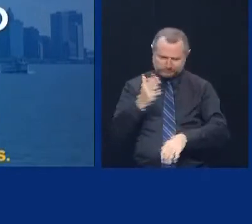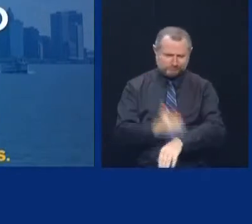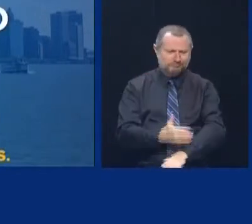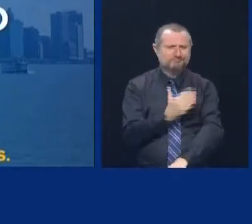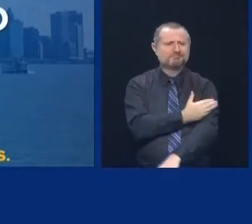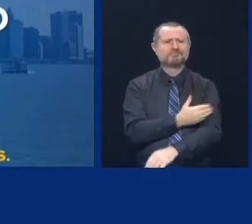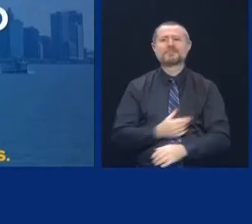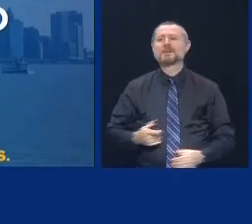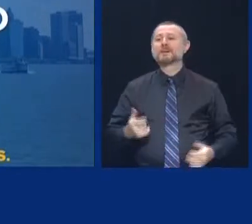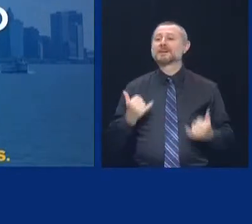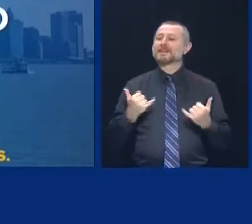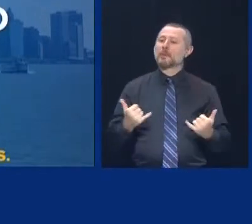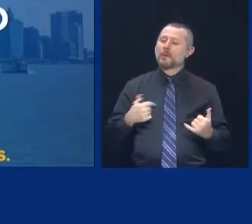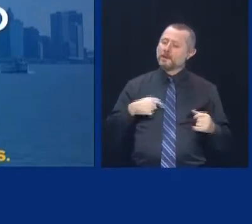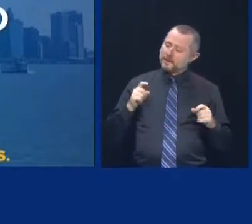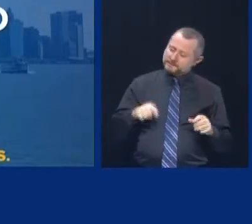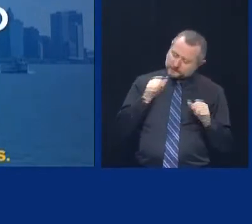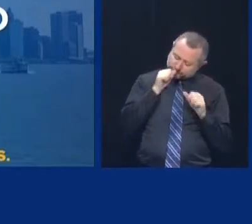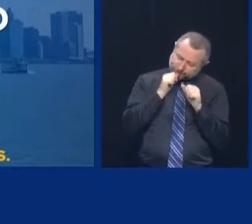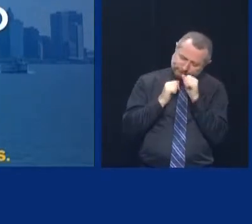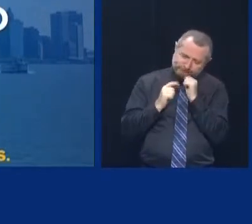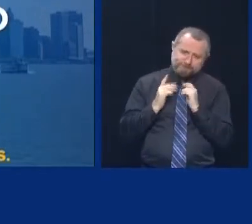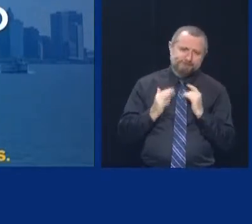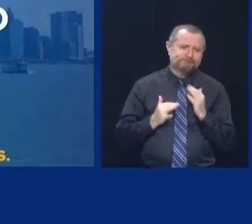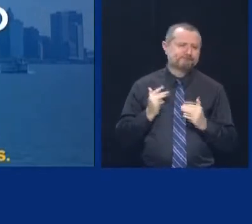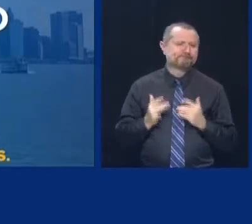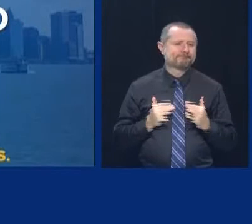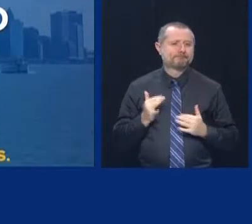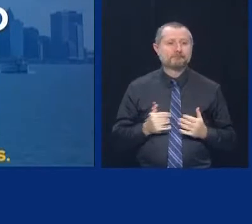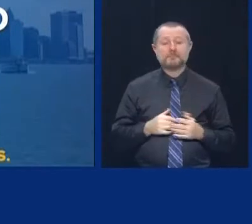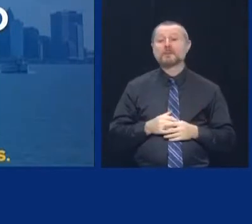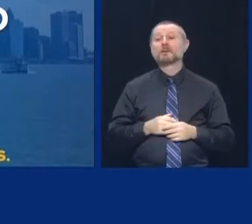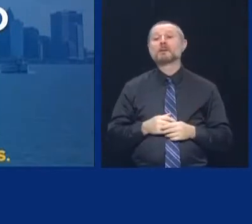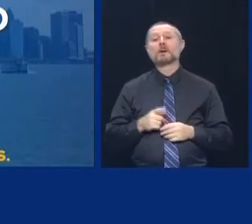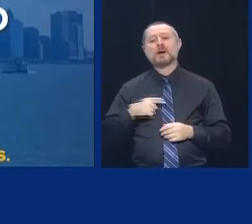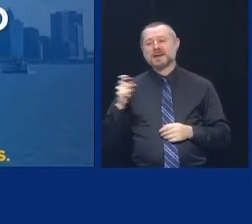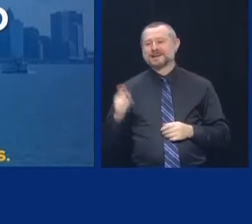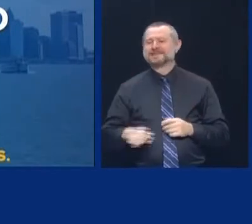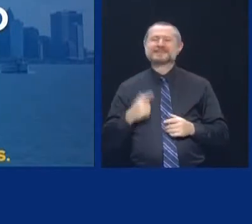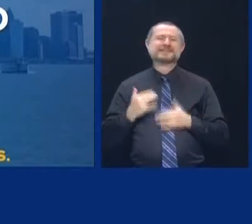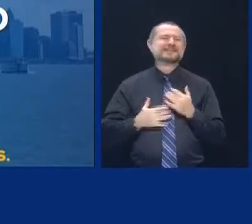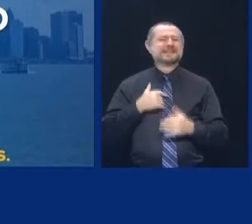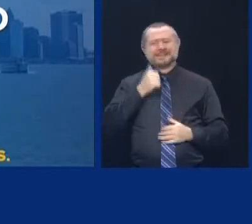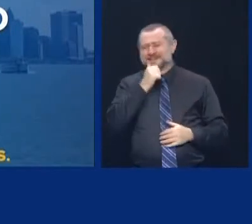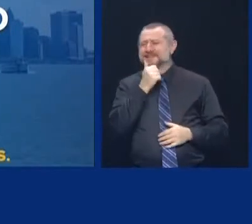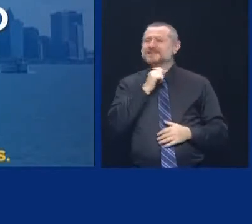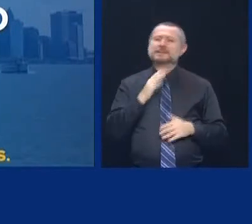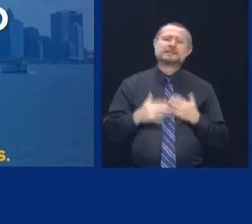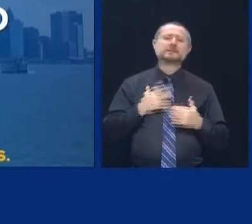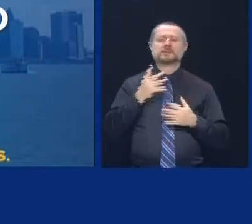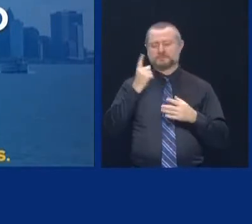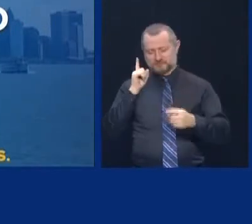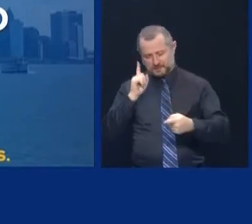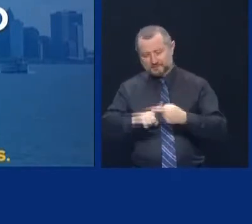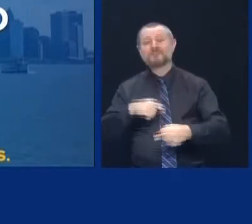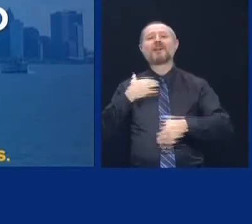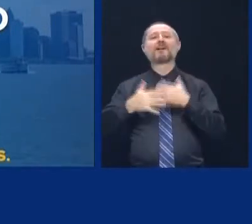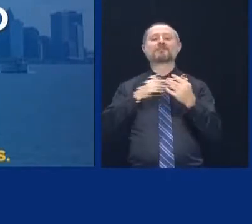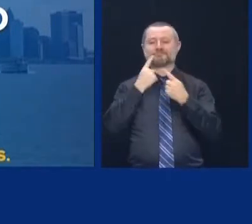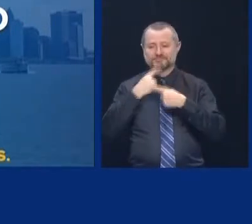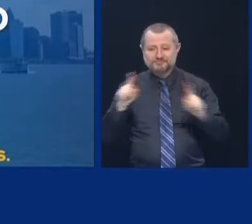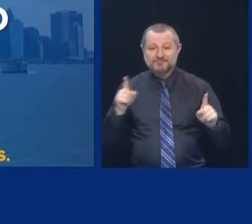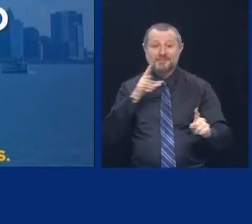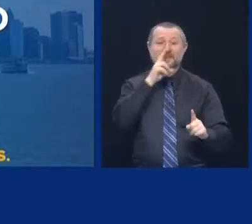there yet. They say run through the tape. We have to finish it. Get through Thanksgiving. Get through the